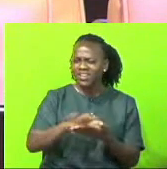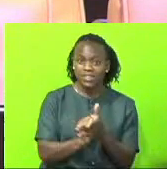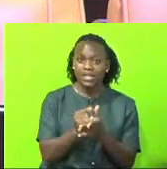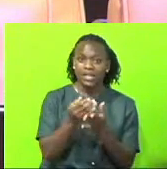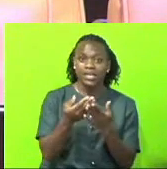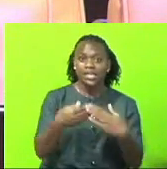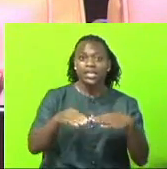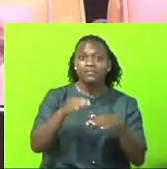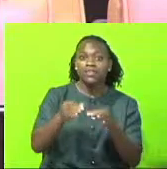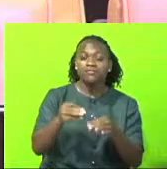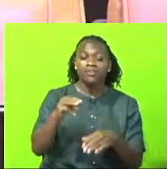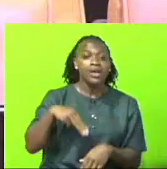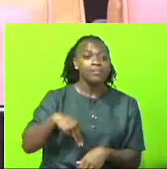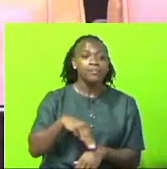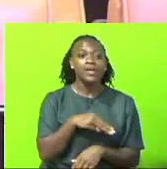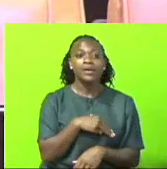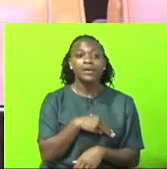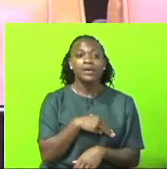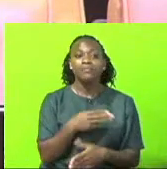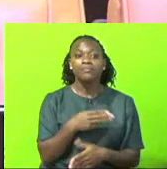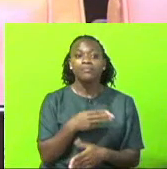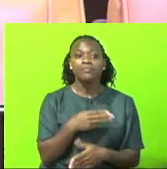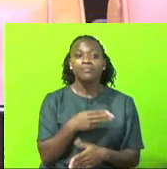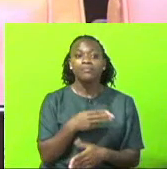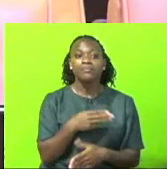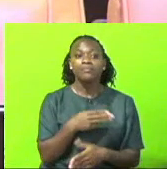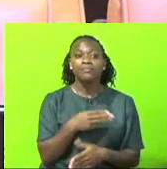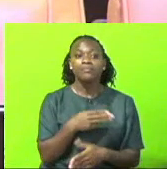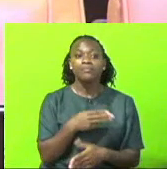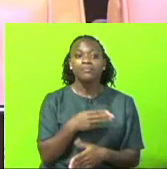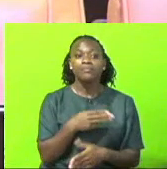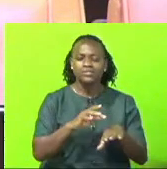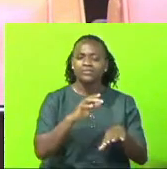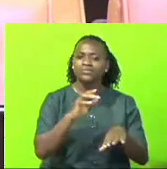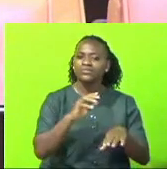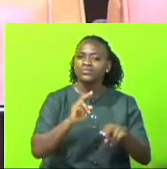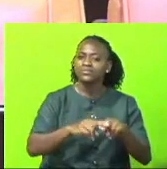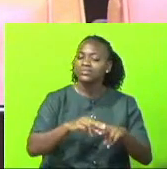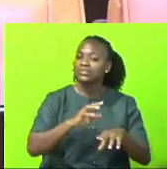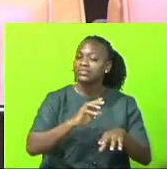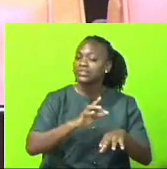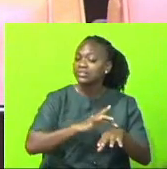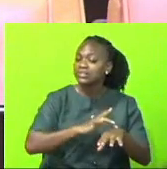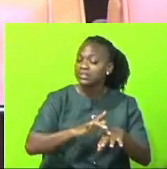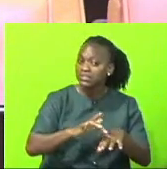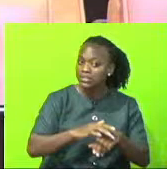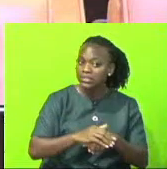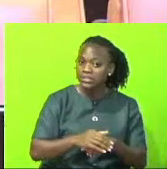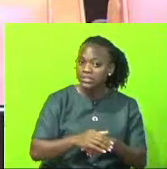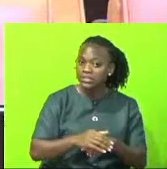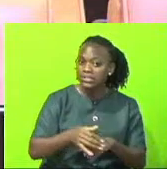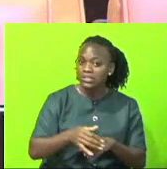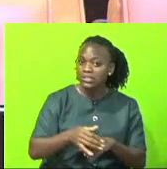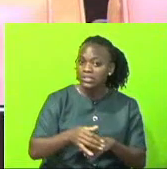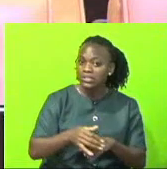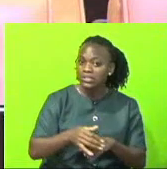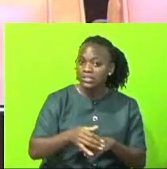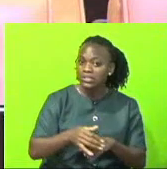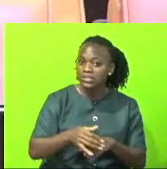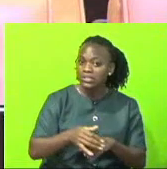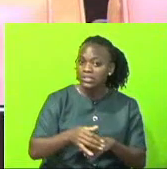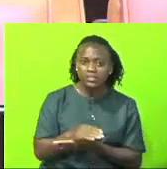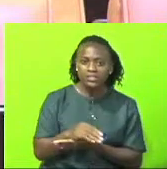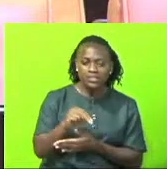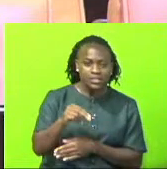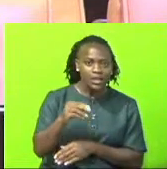are deemed to have vacated their position as members of the party, they still have a right to be heard.